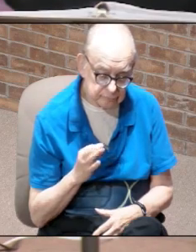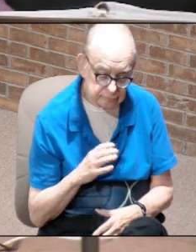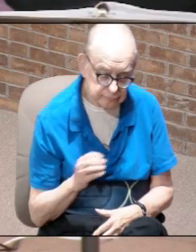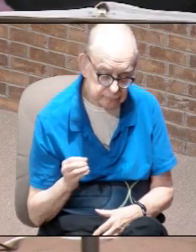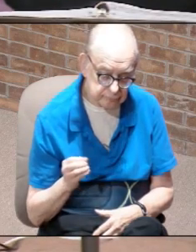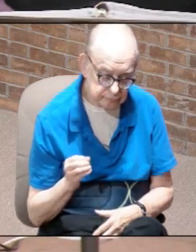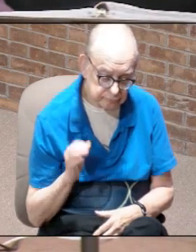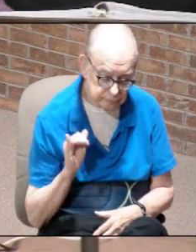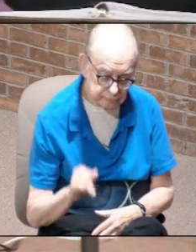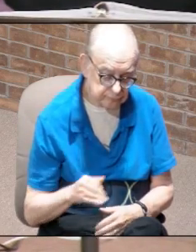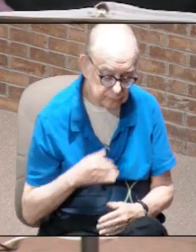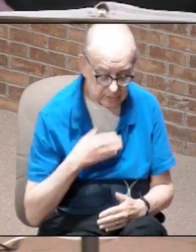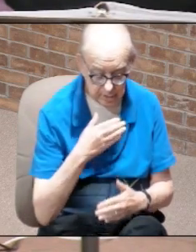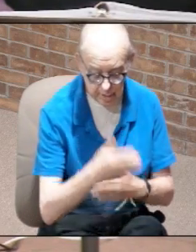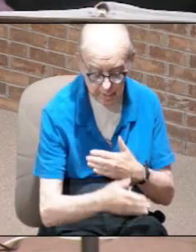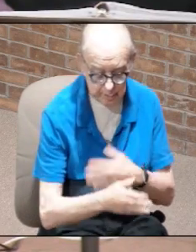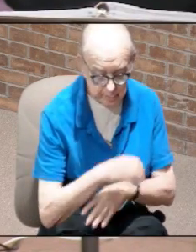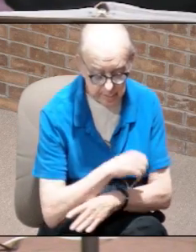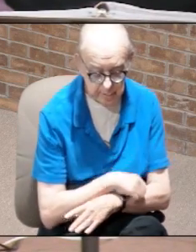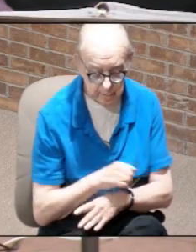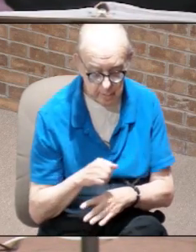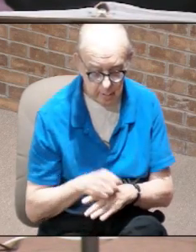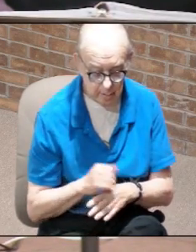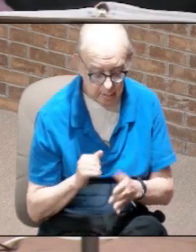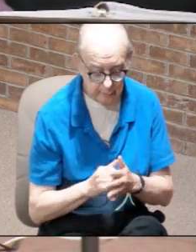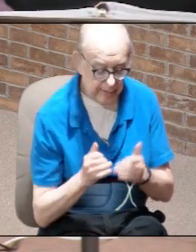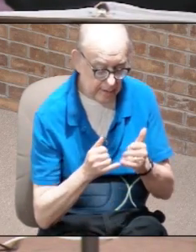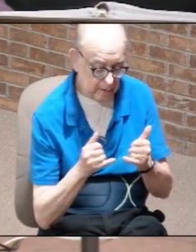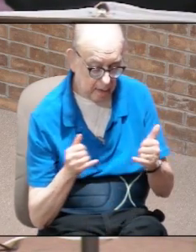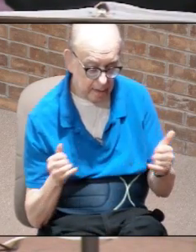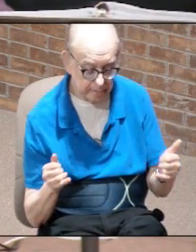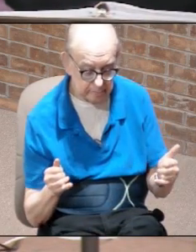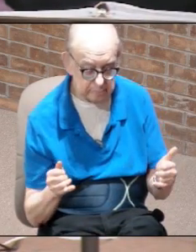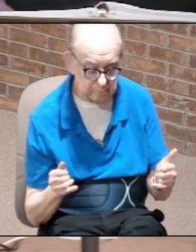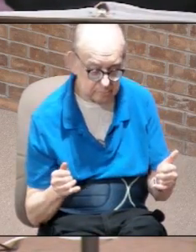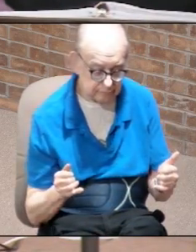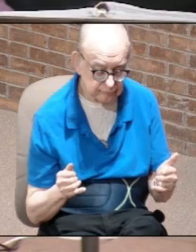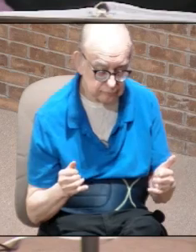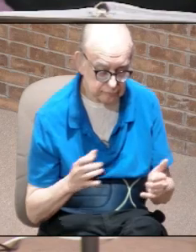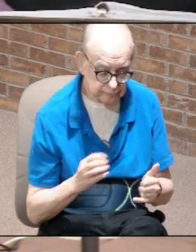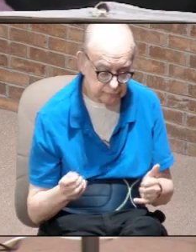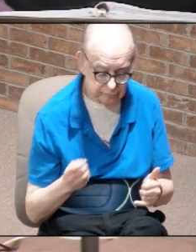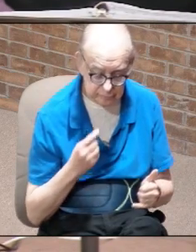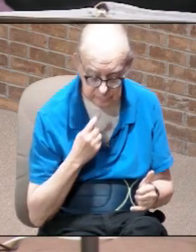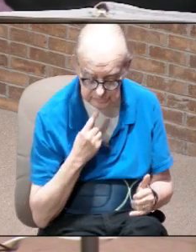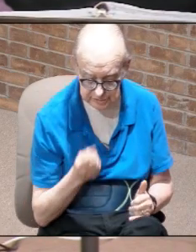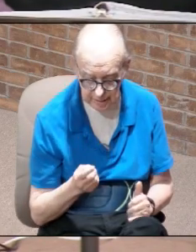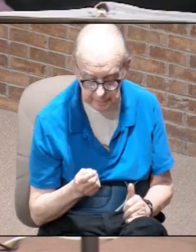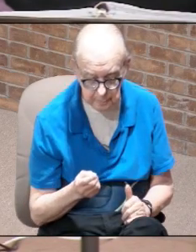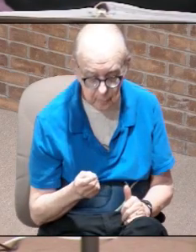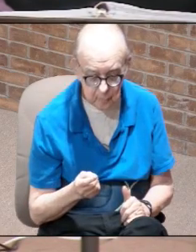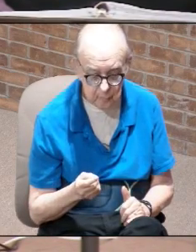and staying on the other side of that line and saying,